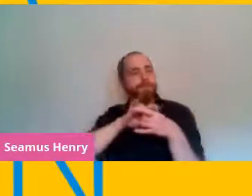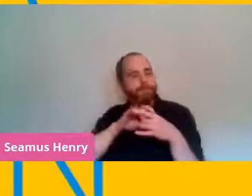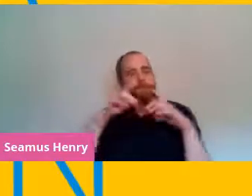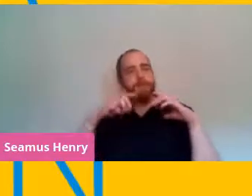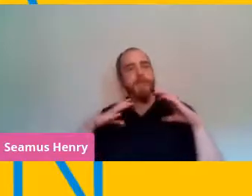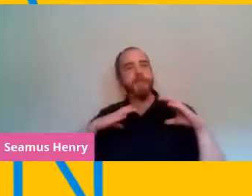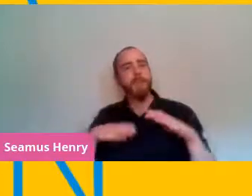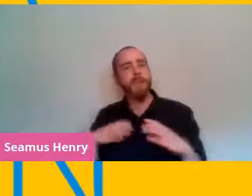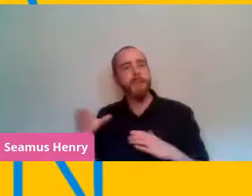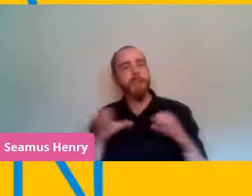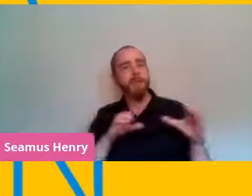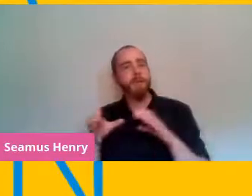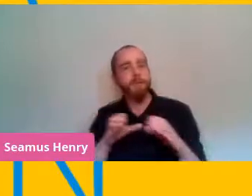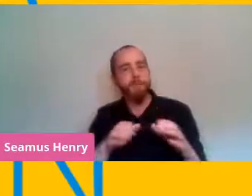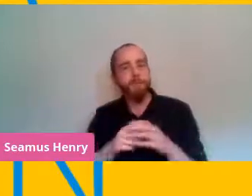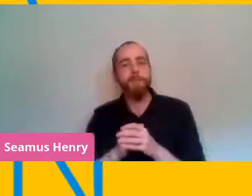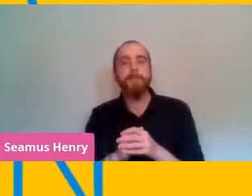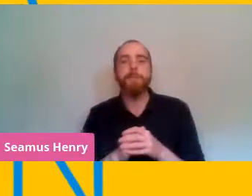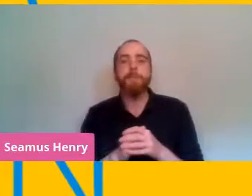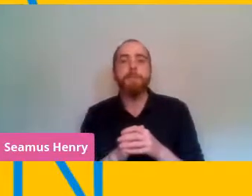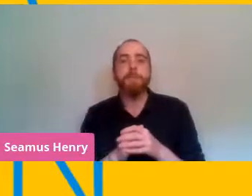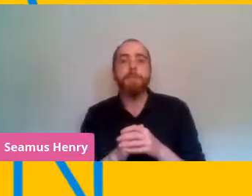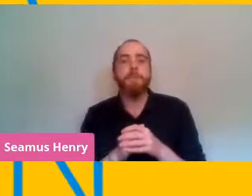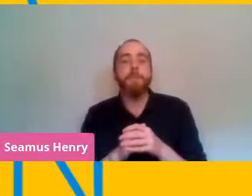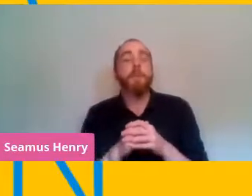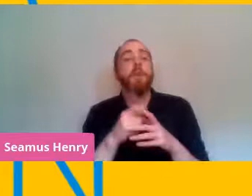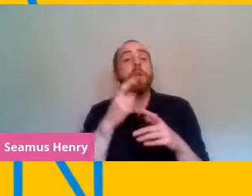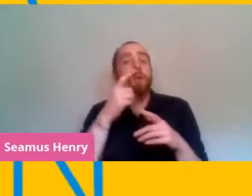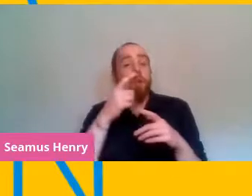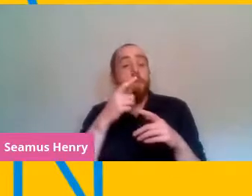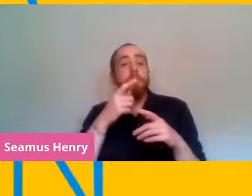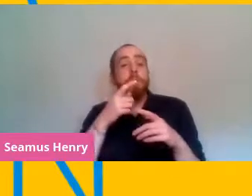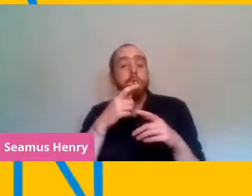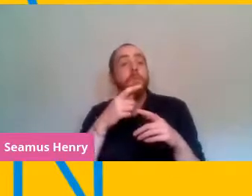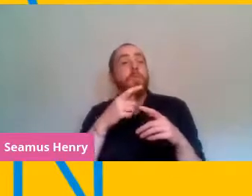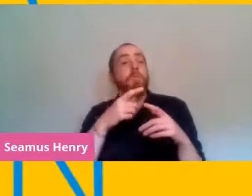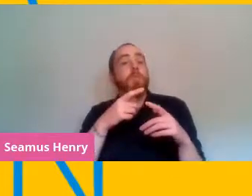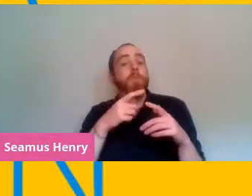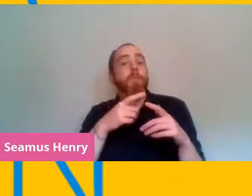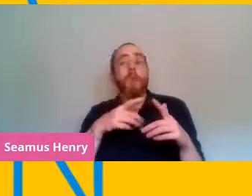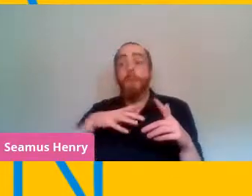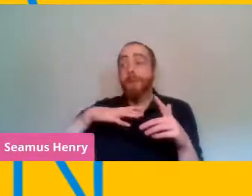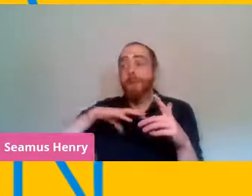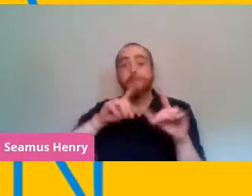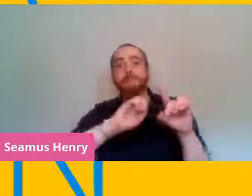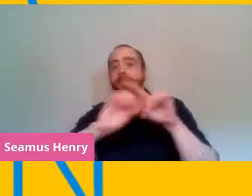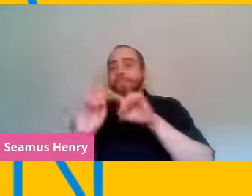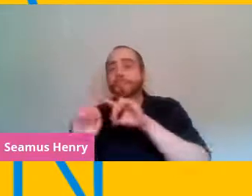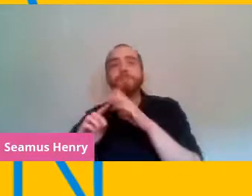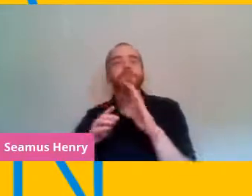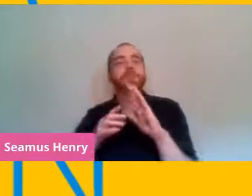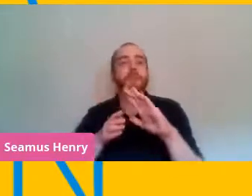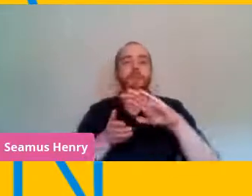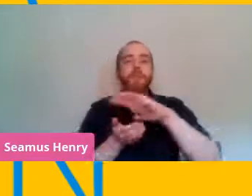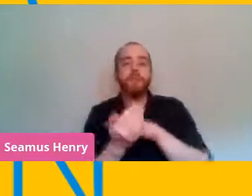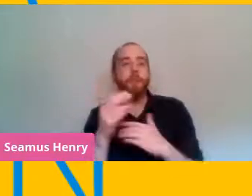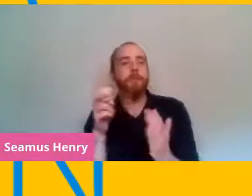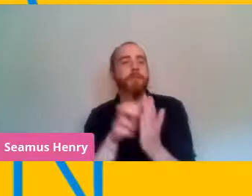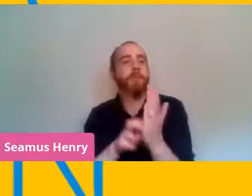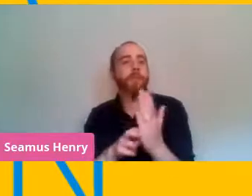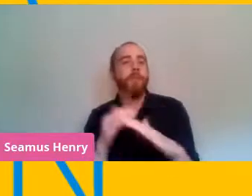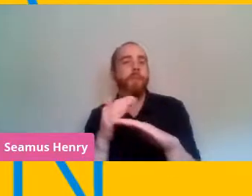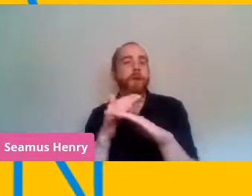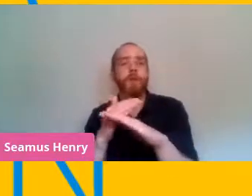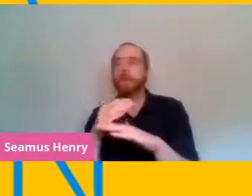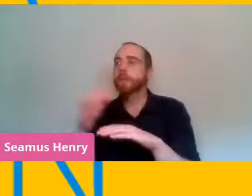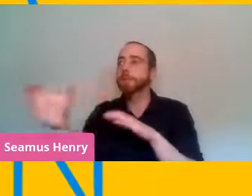So Unite, Unison, the GMB, and the IWGB, and any other subcontracted workers. But I don't mean just talking to reps. I mean